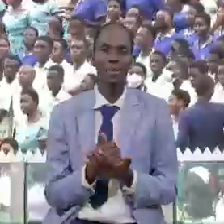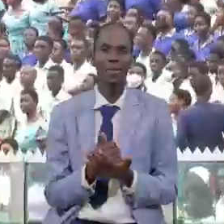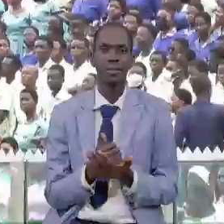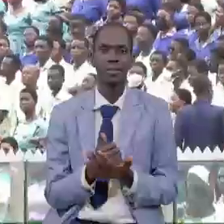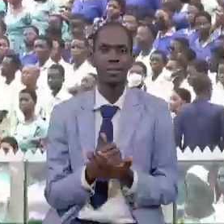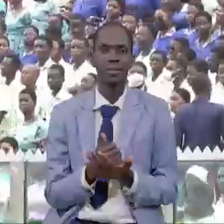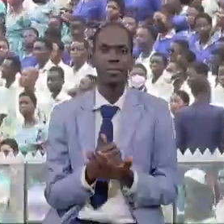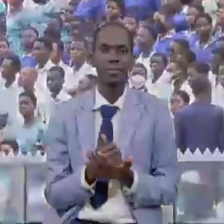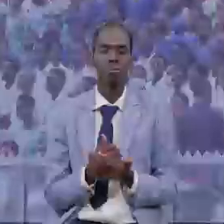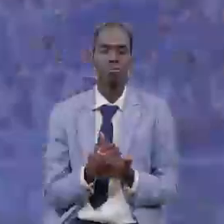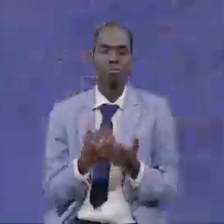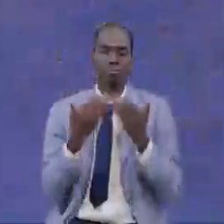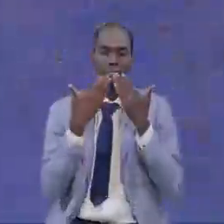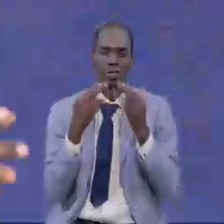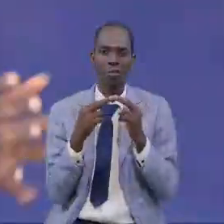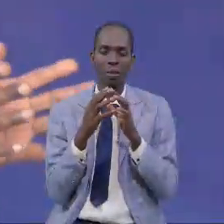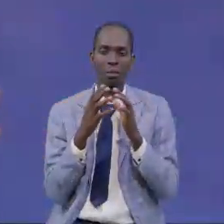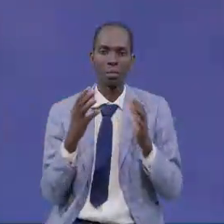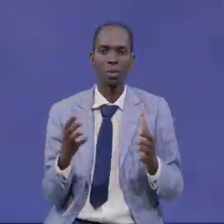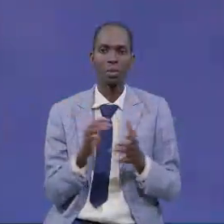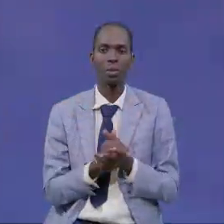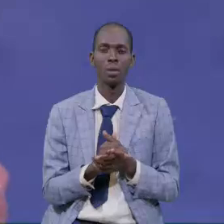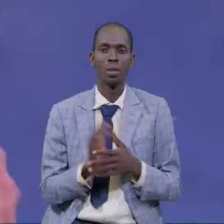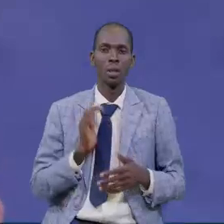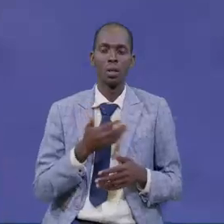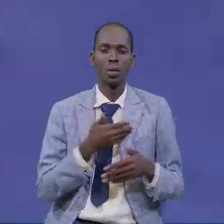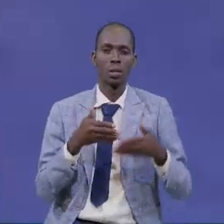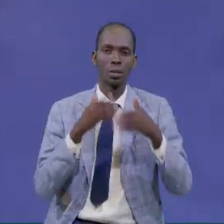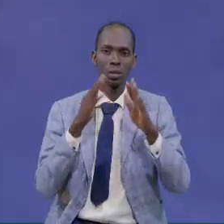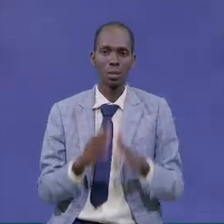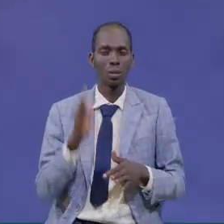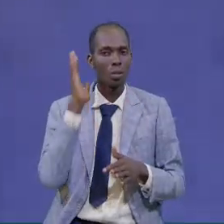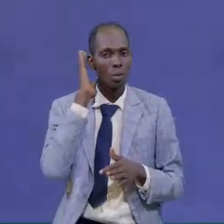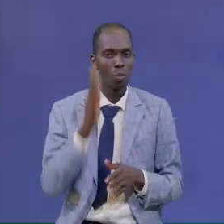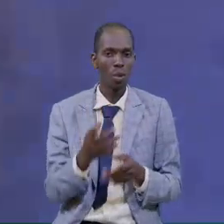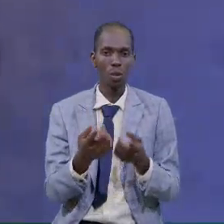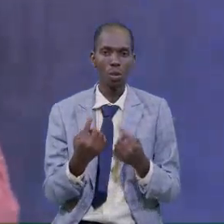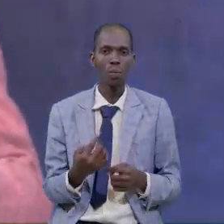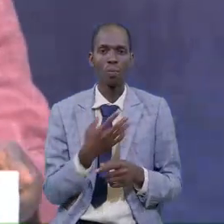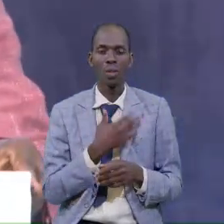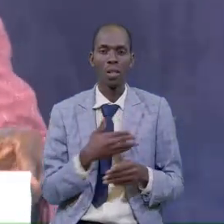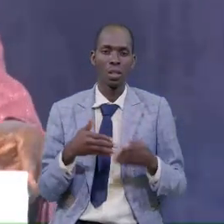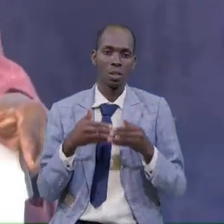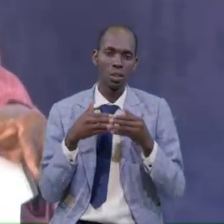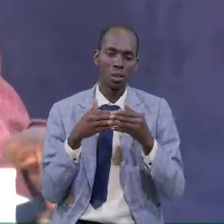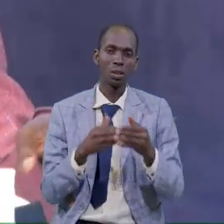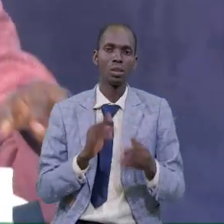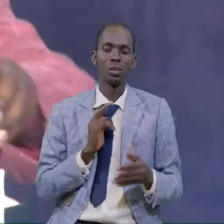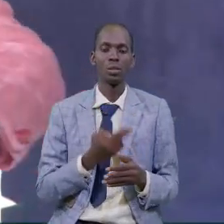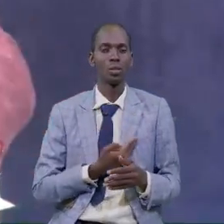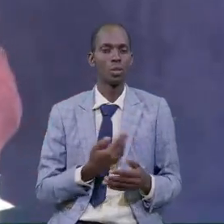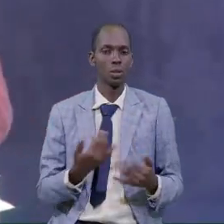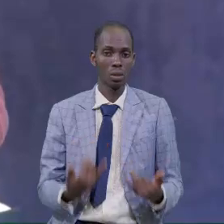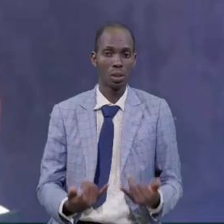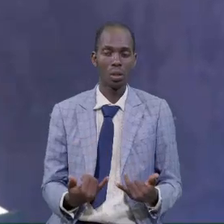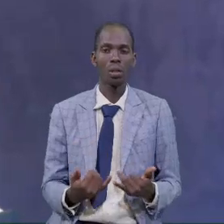Thank you very much. Our leader will come and lead us in this session. I'll still come back and pray